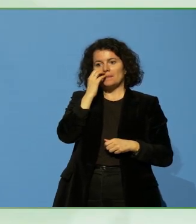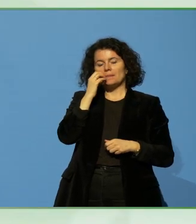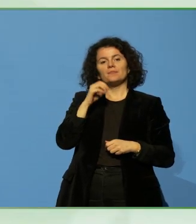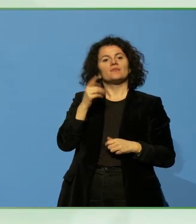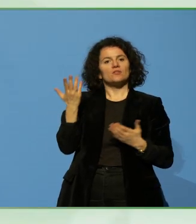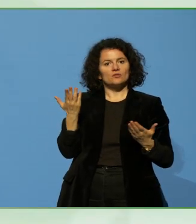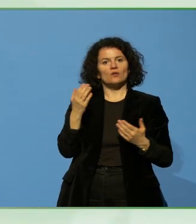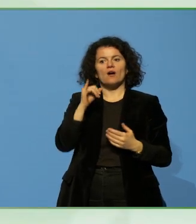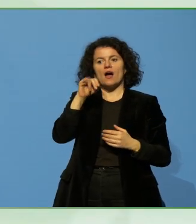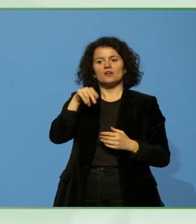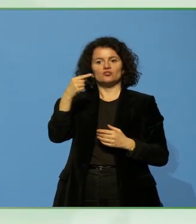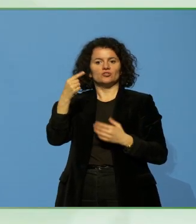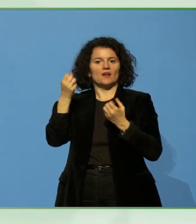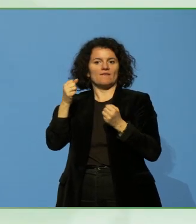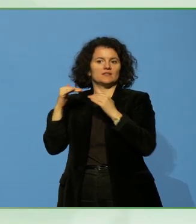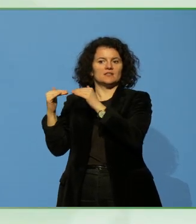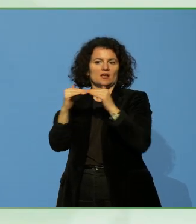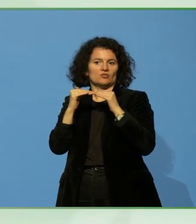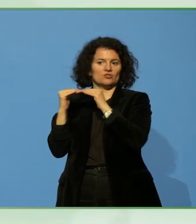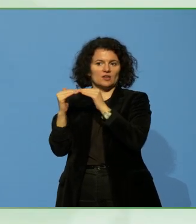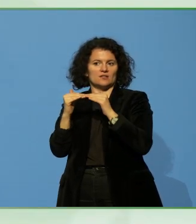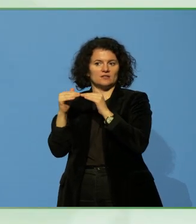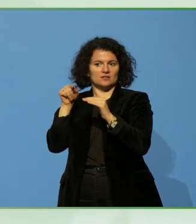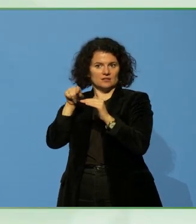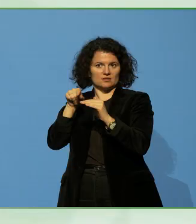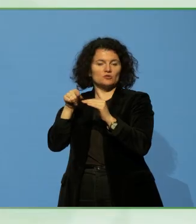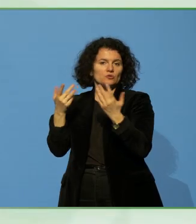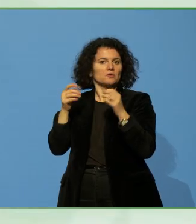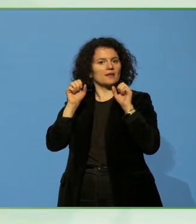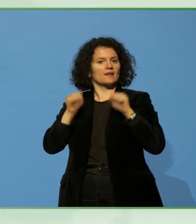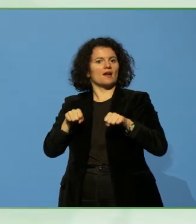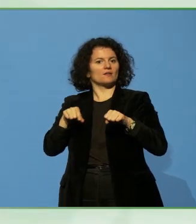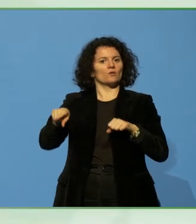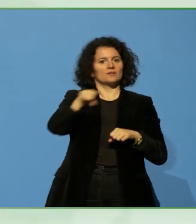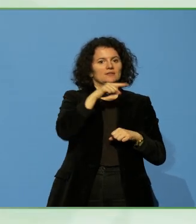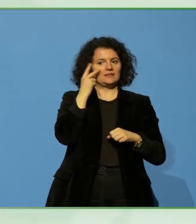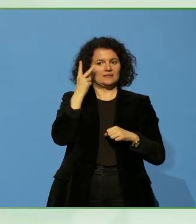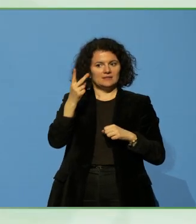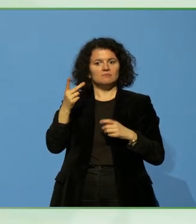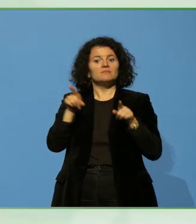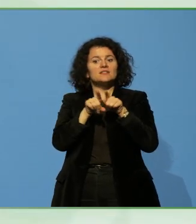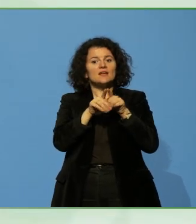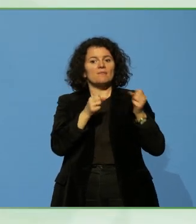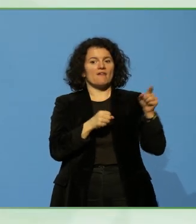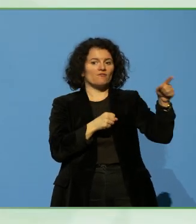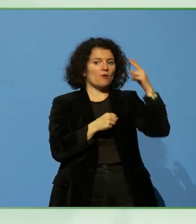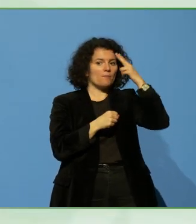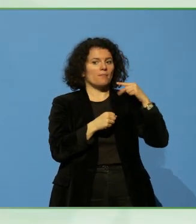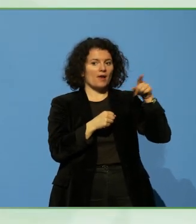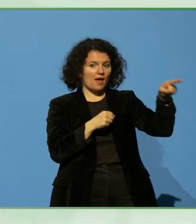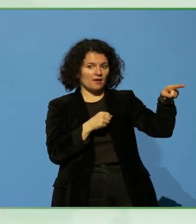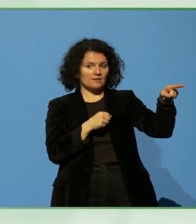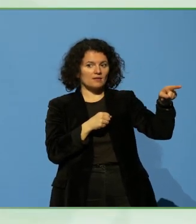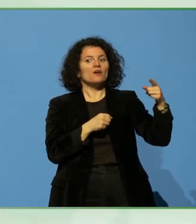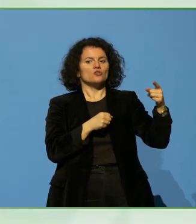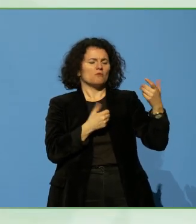to recognize. We have been working on blind faith, which is payment via your